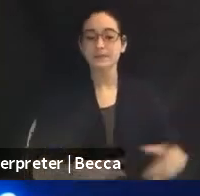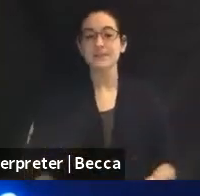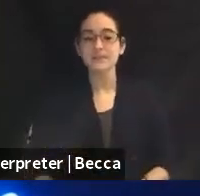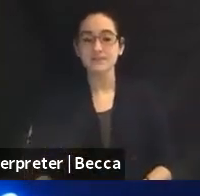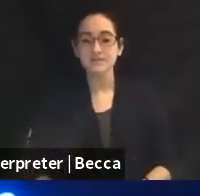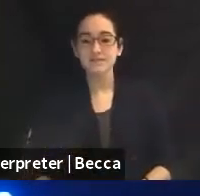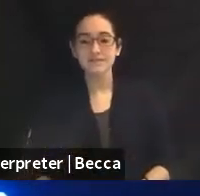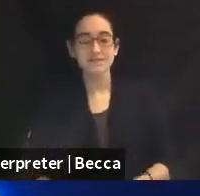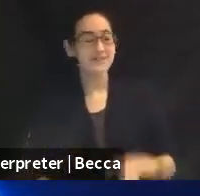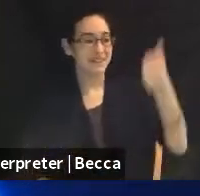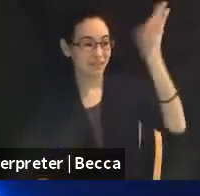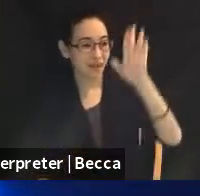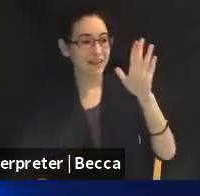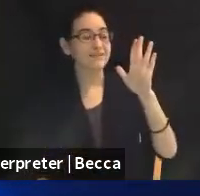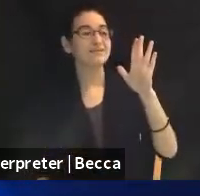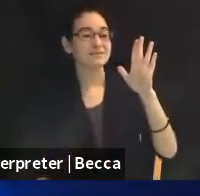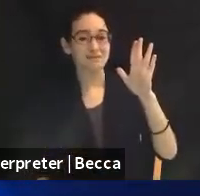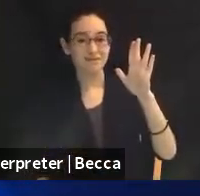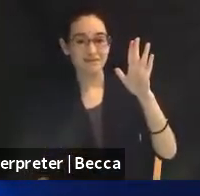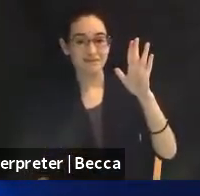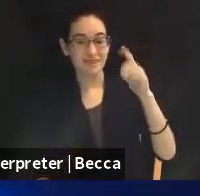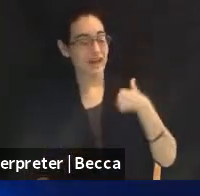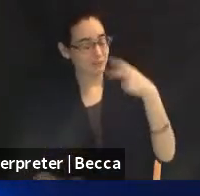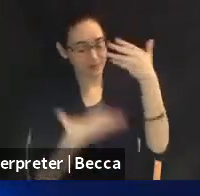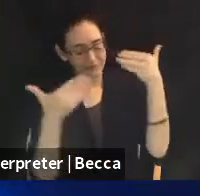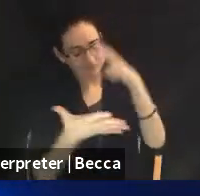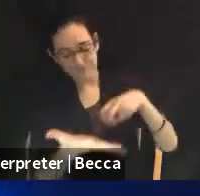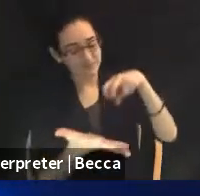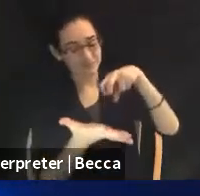God, I'm gonna have a moment where I get on my knees.